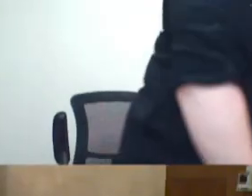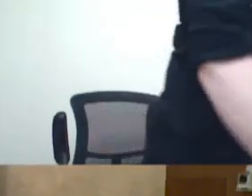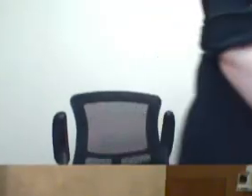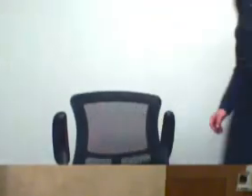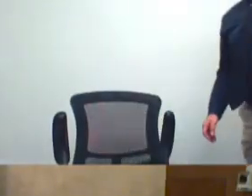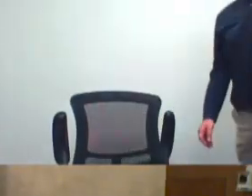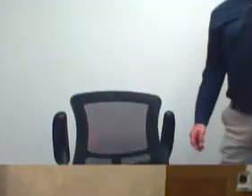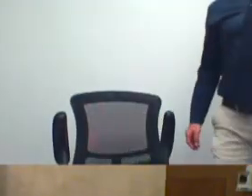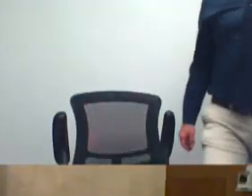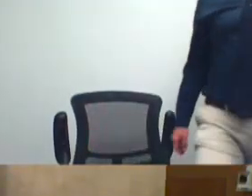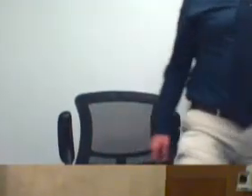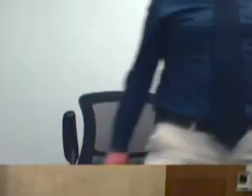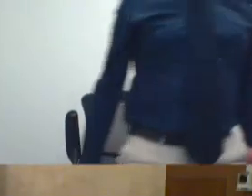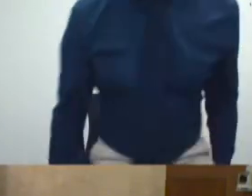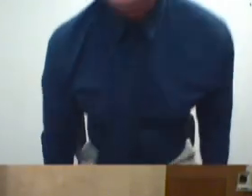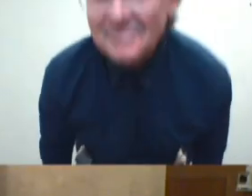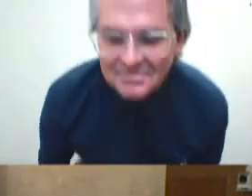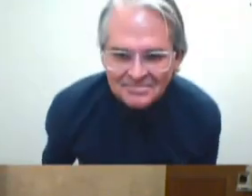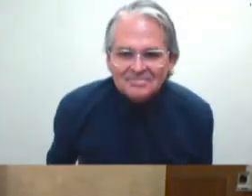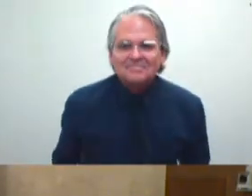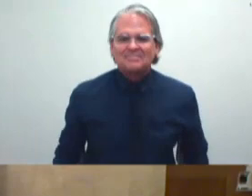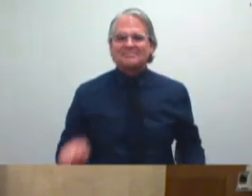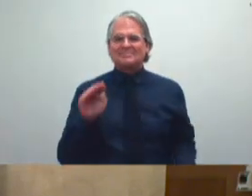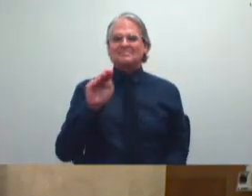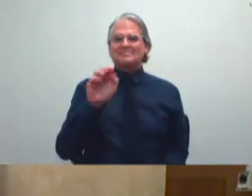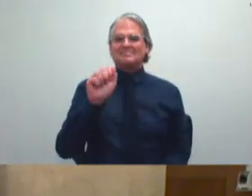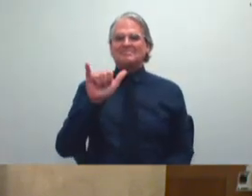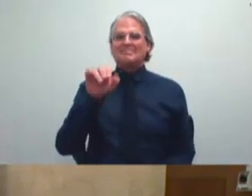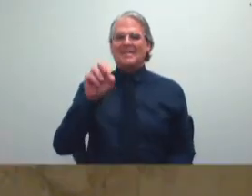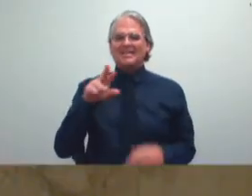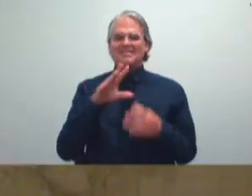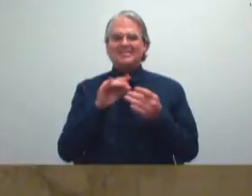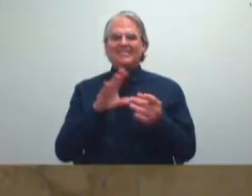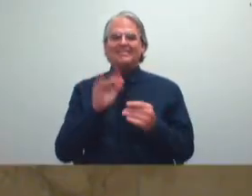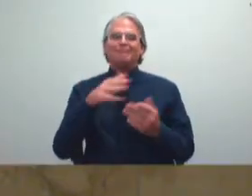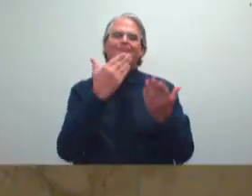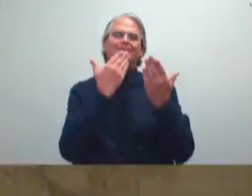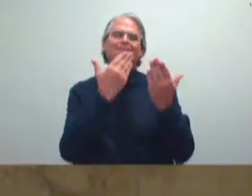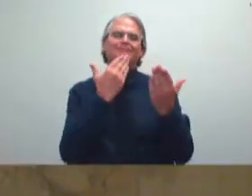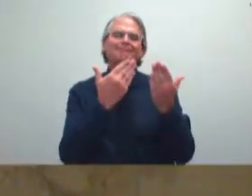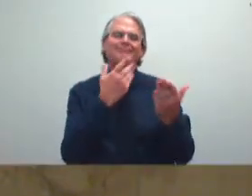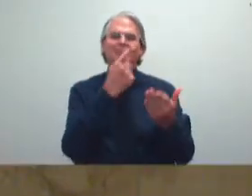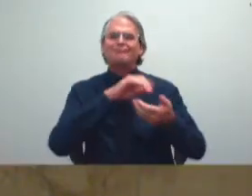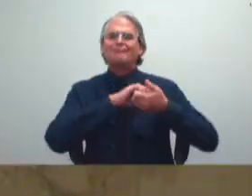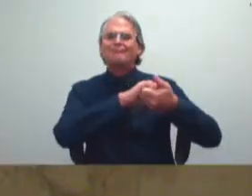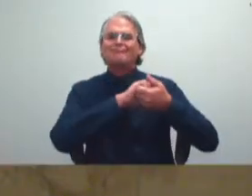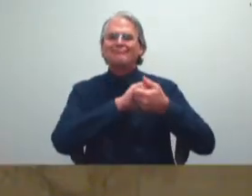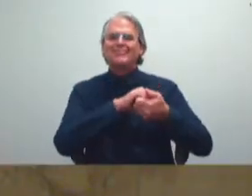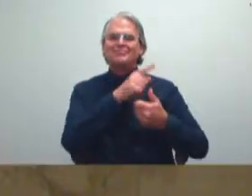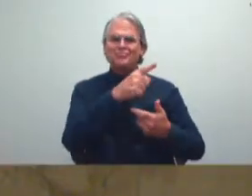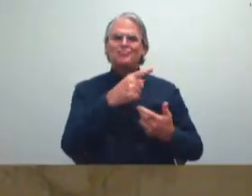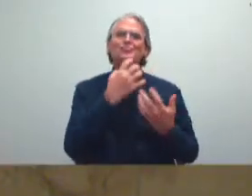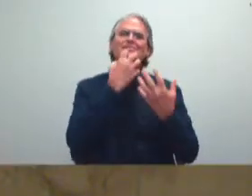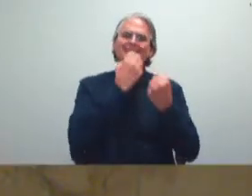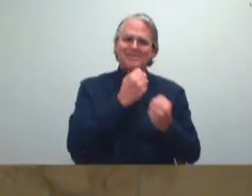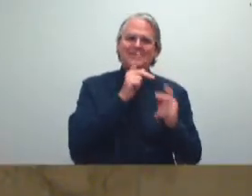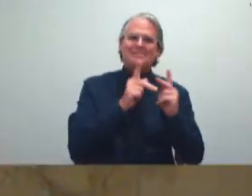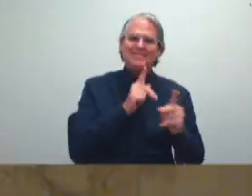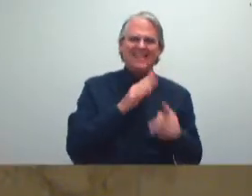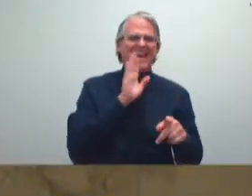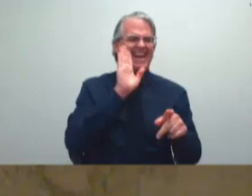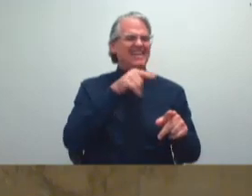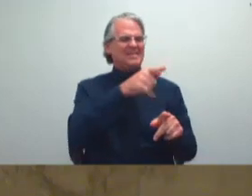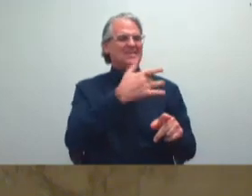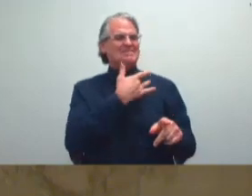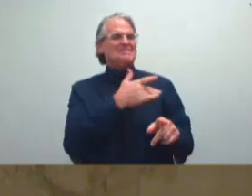working with you so much because you're so incredibly caring, and you can tell kind of that preacher vibe you got, which I love because it's energetic